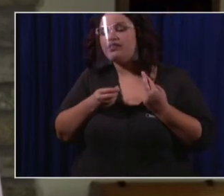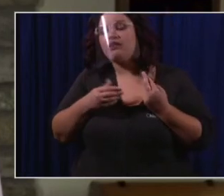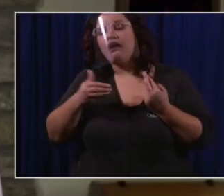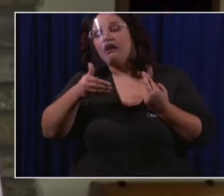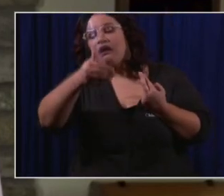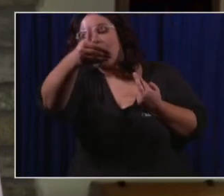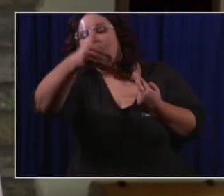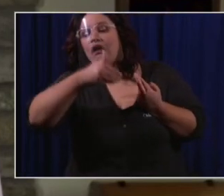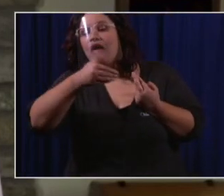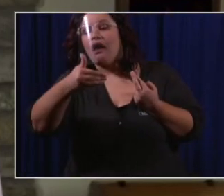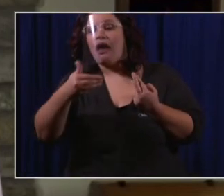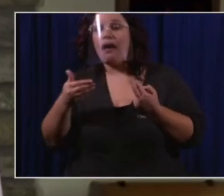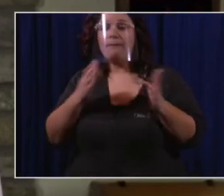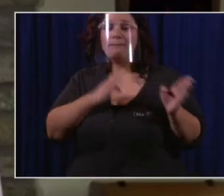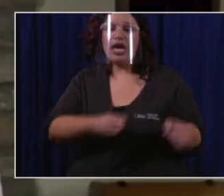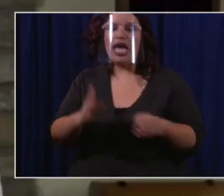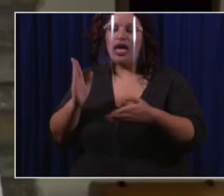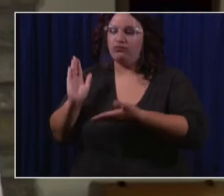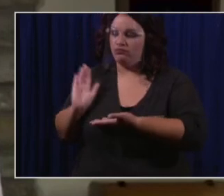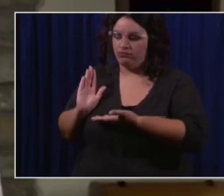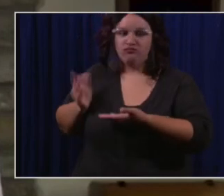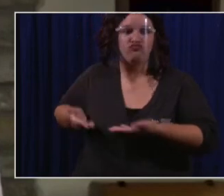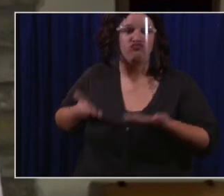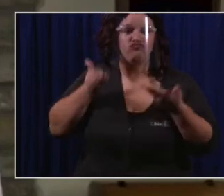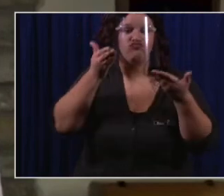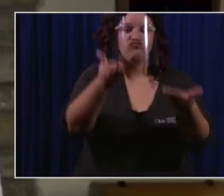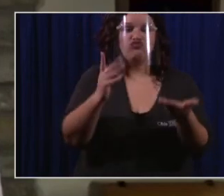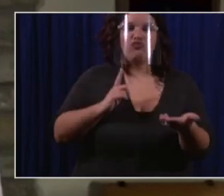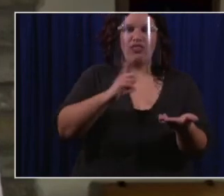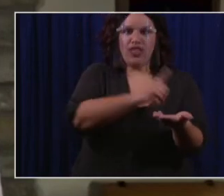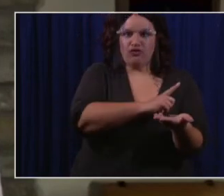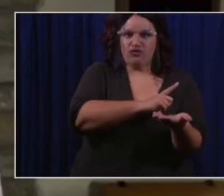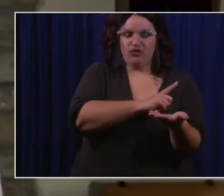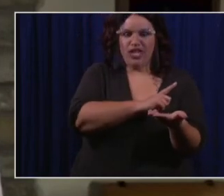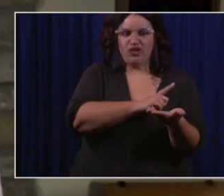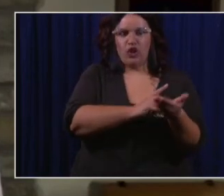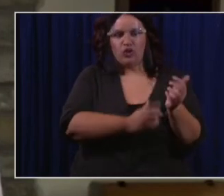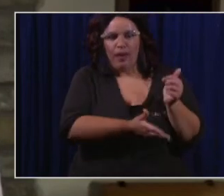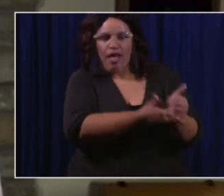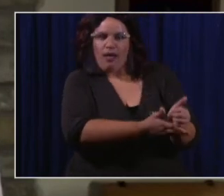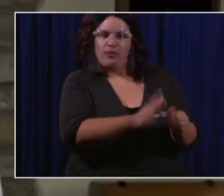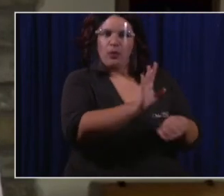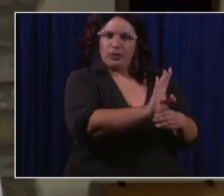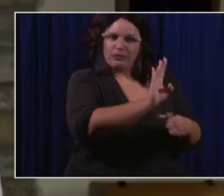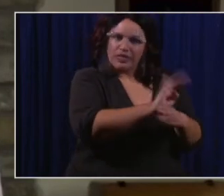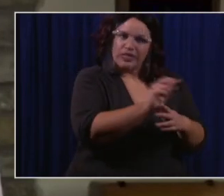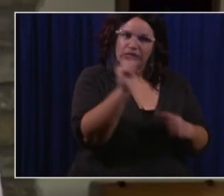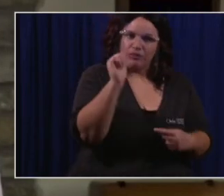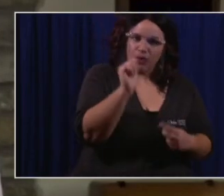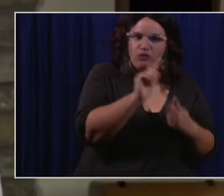come up with some financial help for those bars and those restaurants. So,